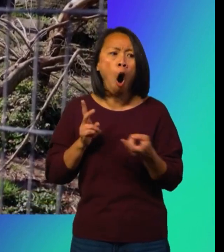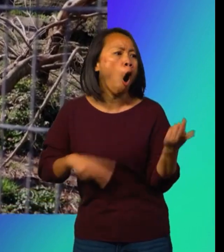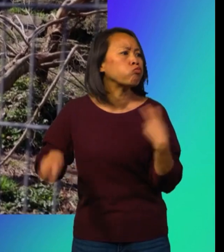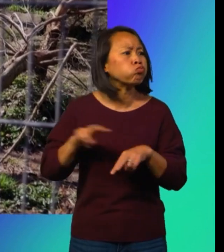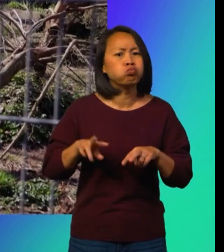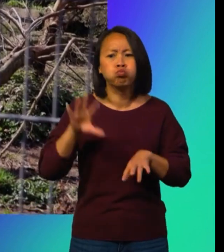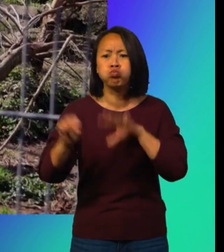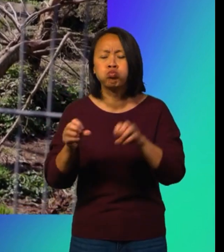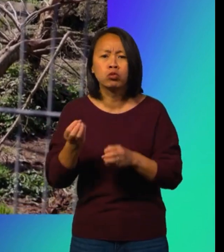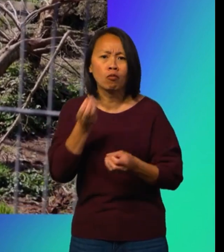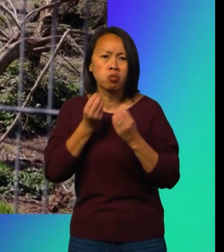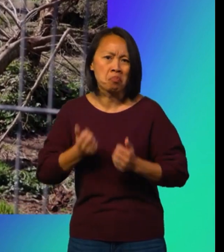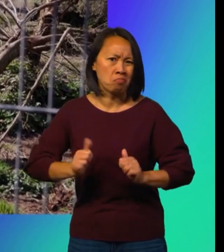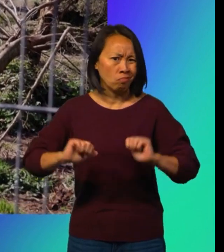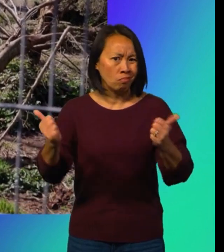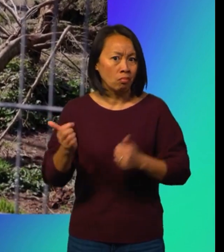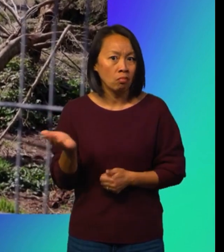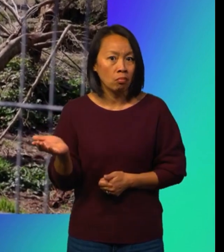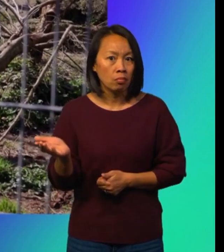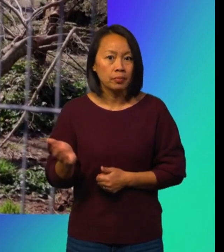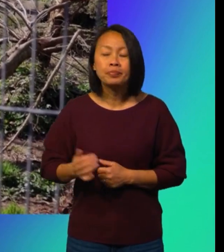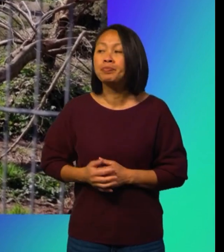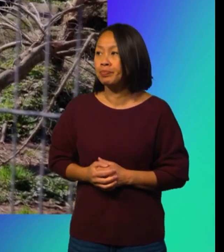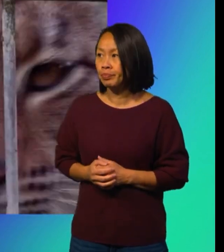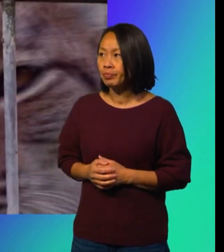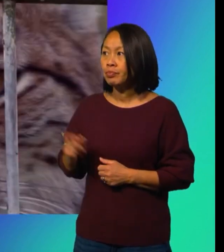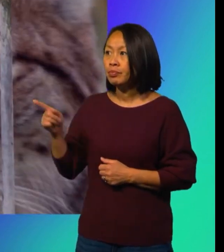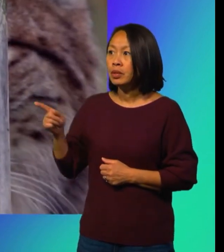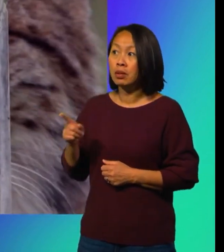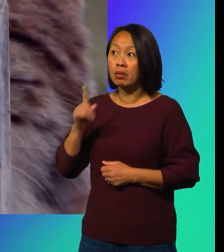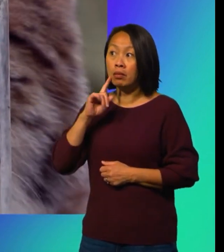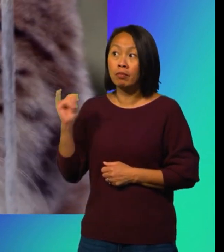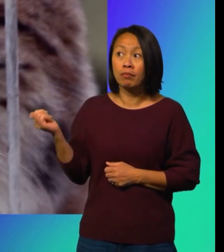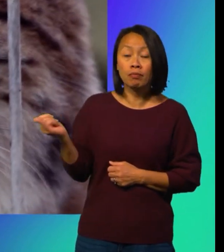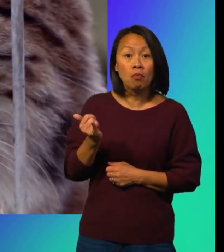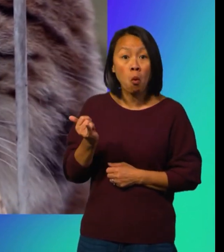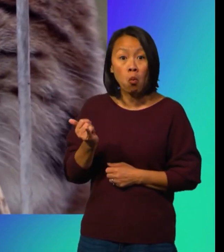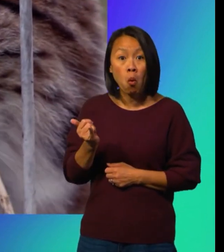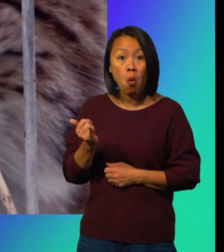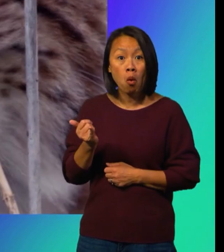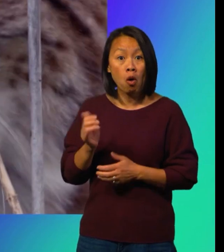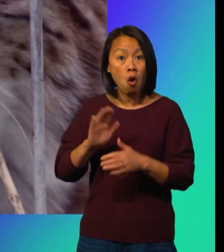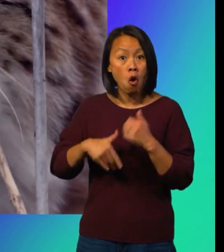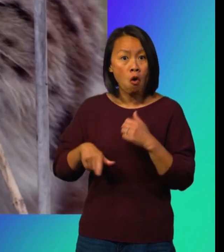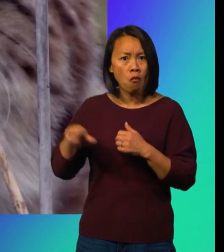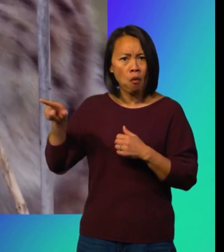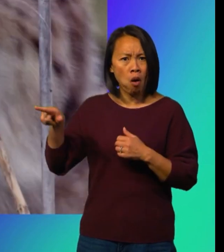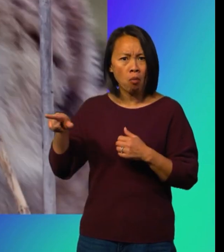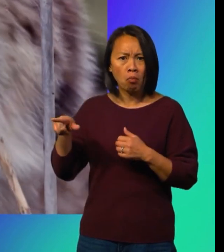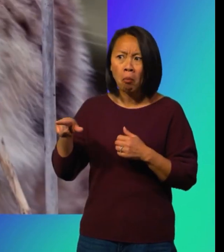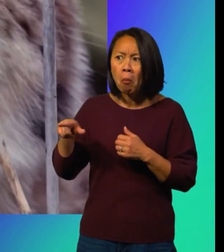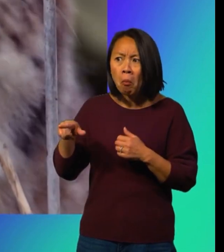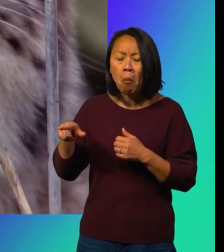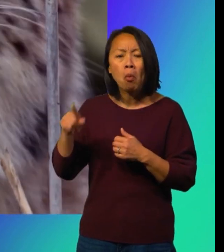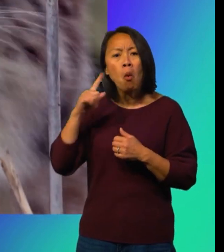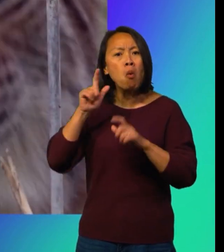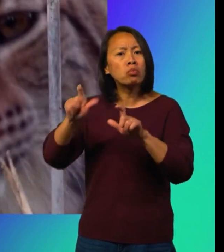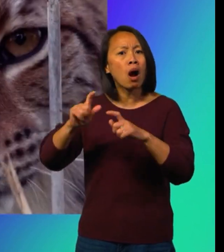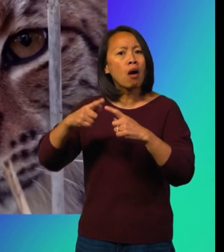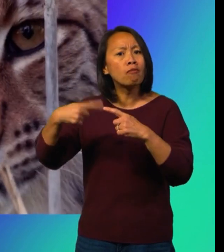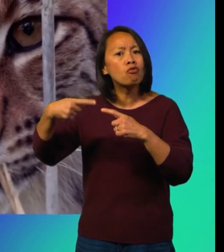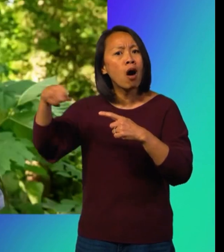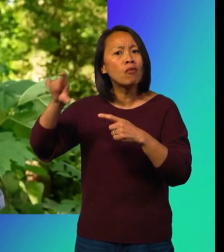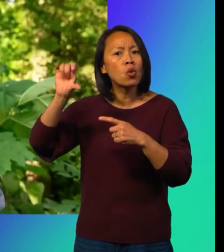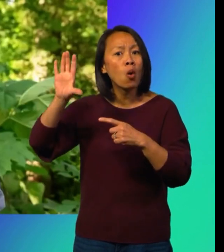dinner. But then the zoo received a phone call, which will alter Kitten's laid-back life in Cornwall